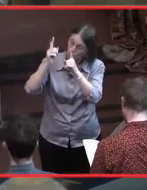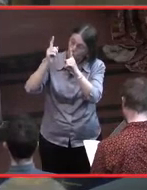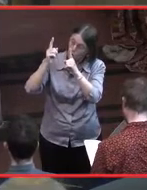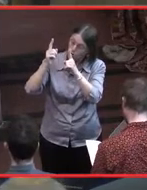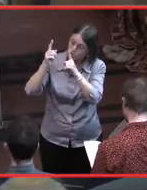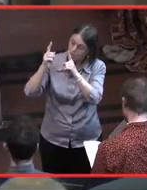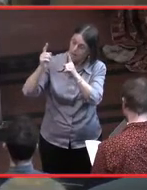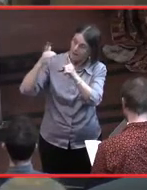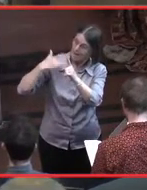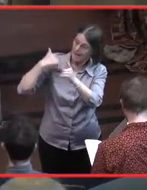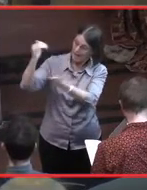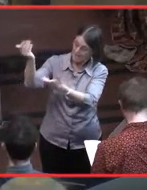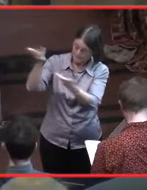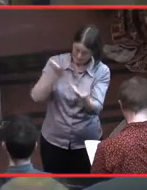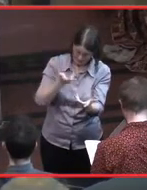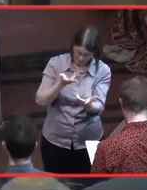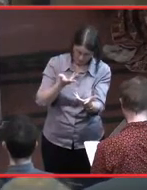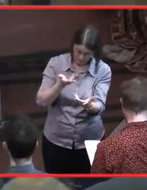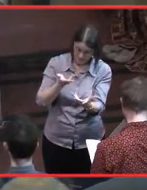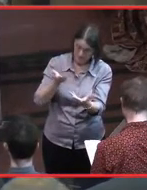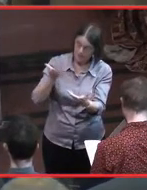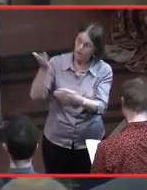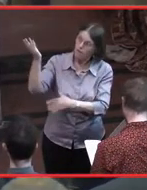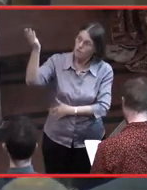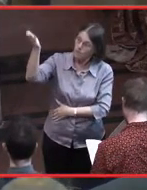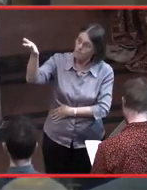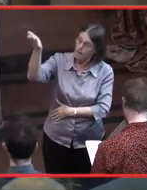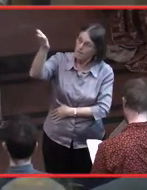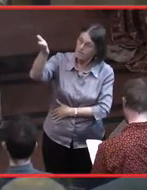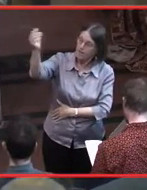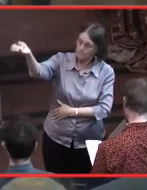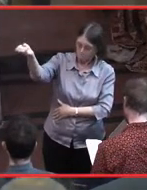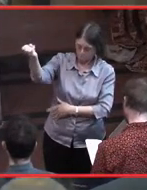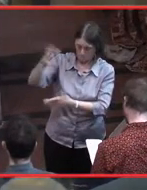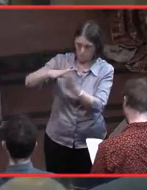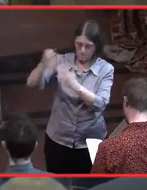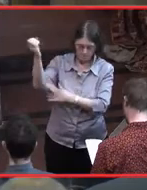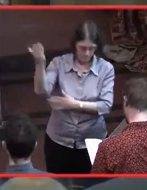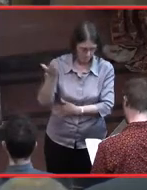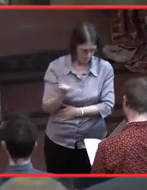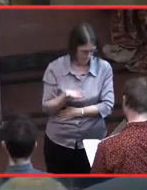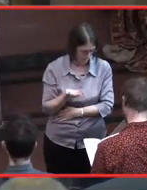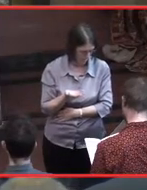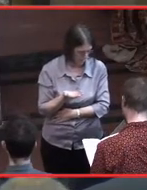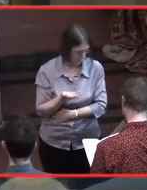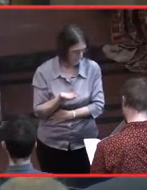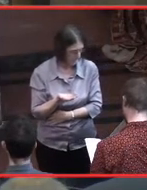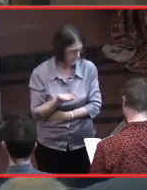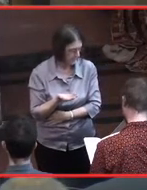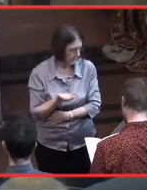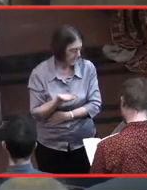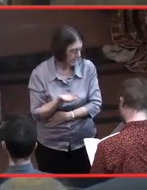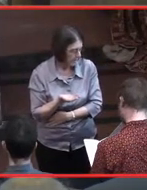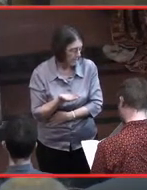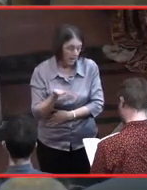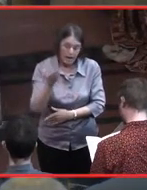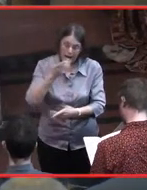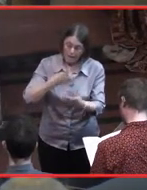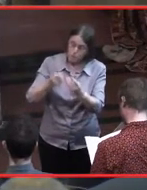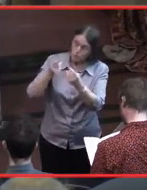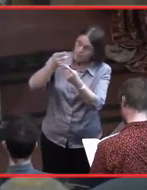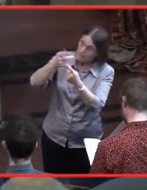of life, who proceeds from the Father and the Son, who with the Father and the Son is worshipped